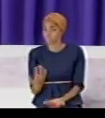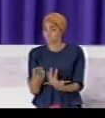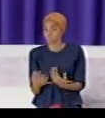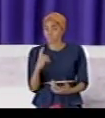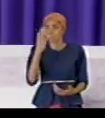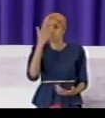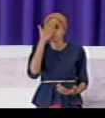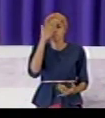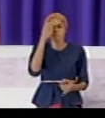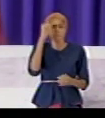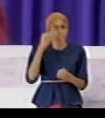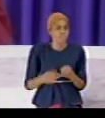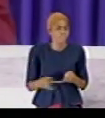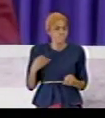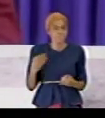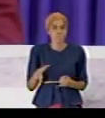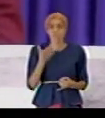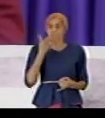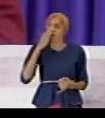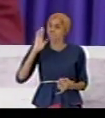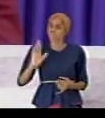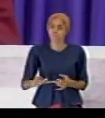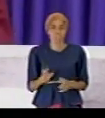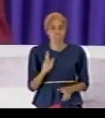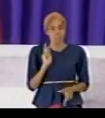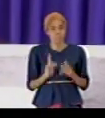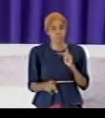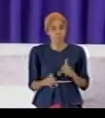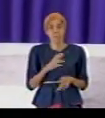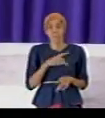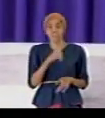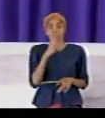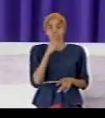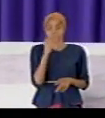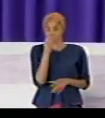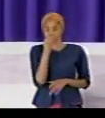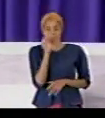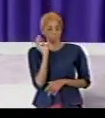wicked. And you cannot pass them by